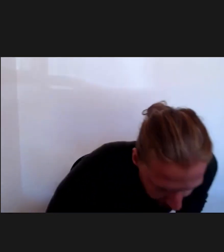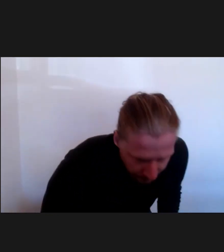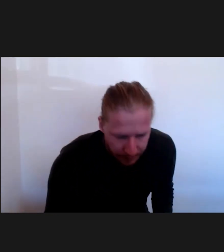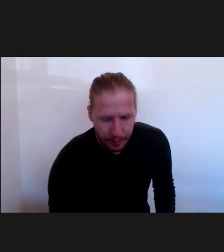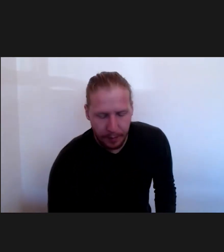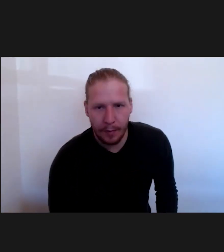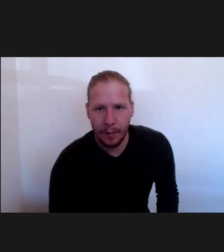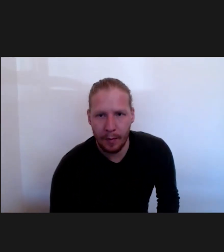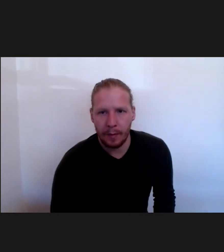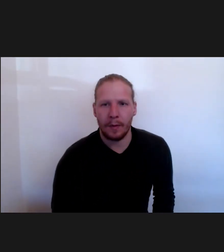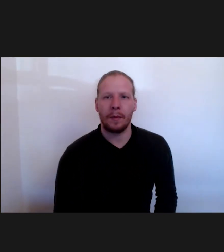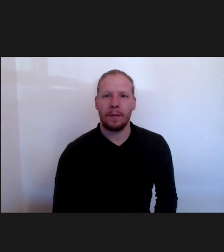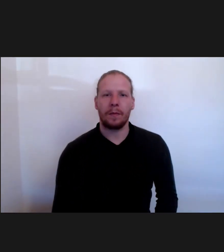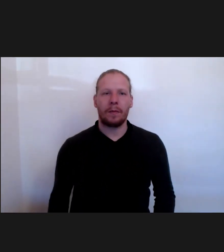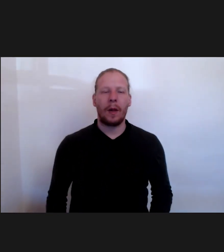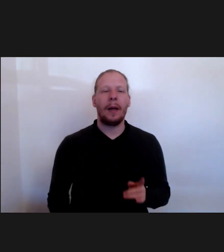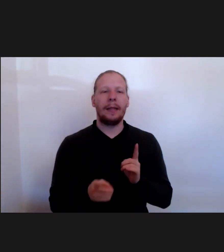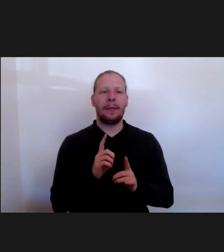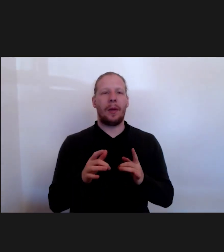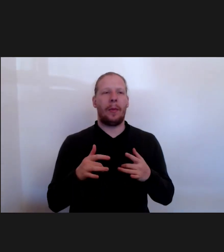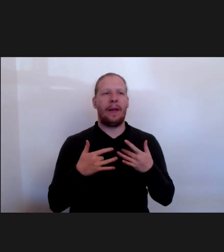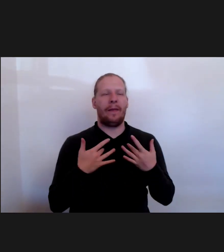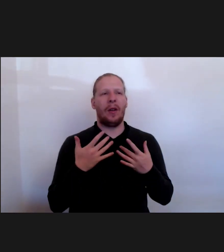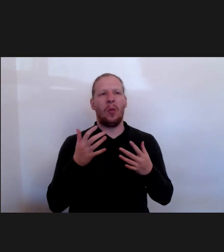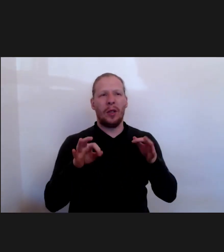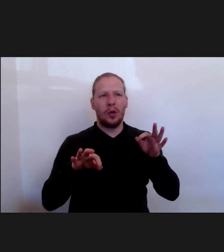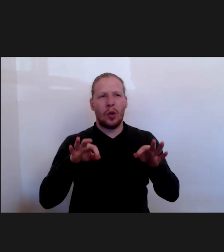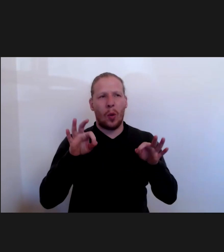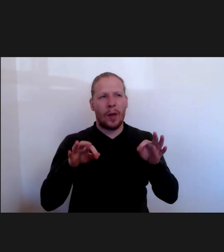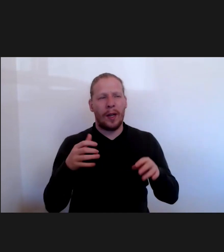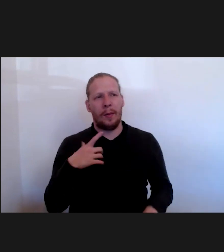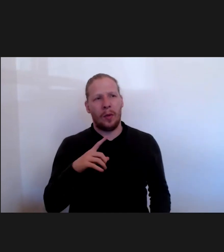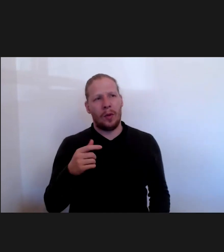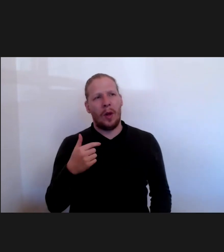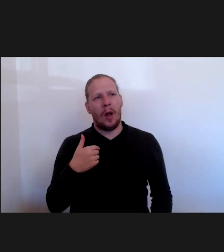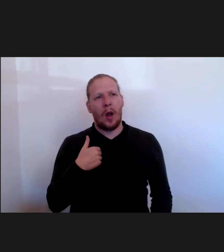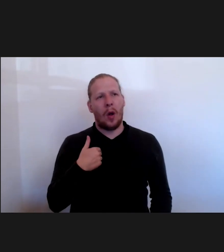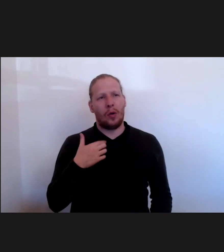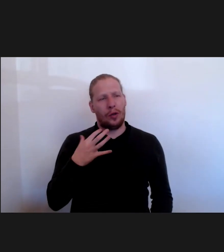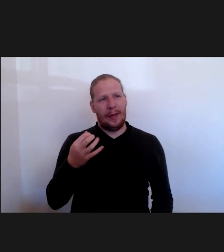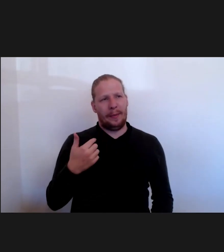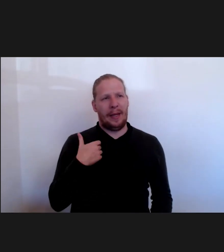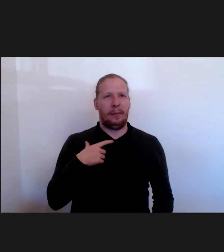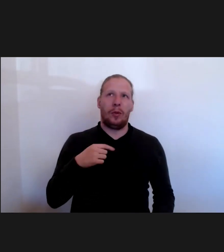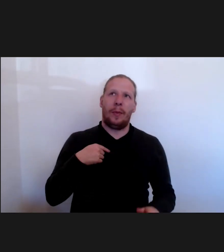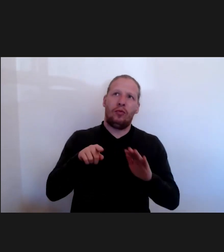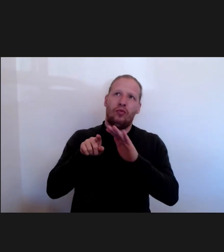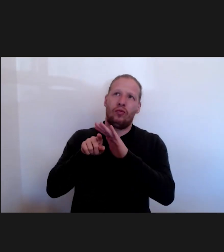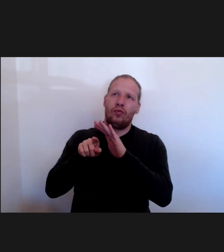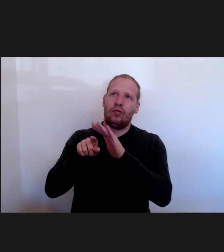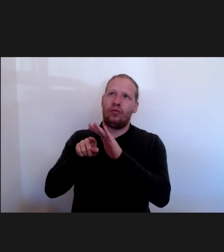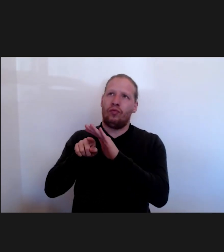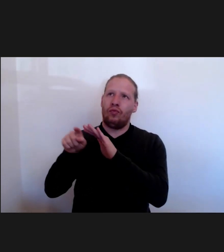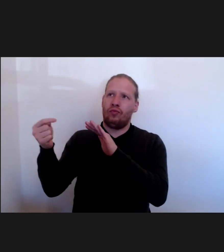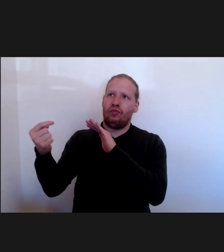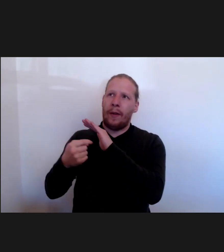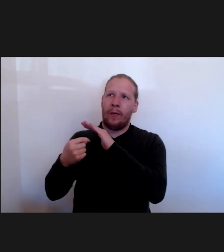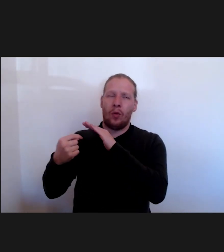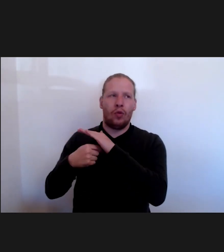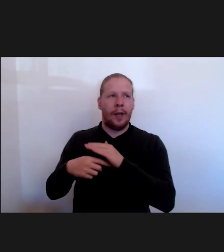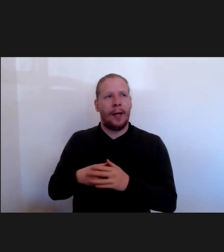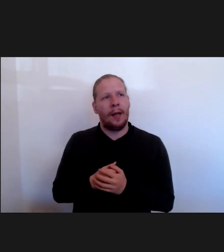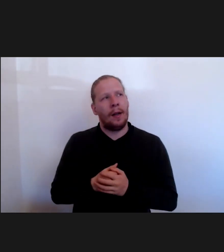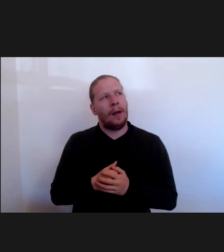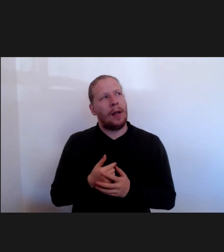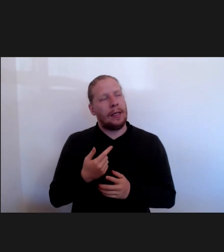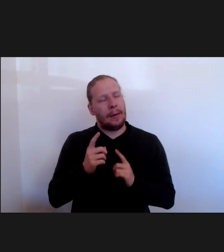we have a refugee as an author as well, because at times I come in quite late. I don't come in at the time of actually understanding what the inquiry